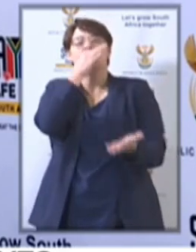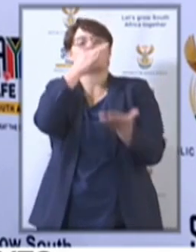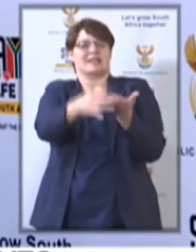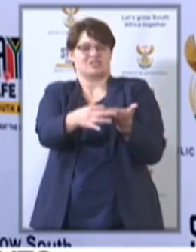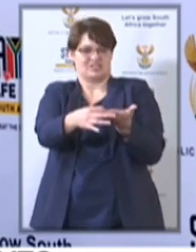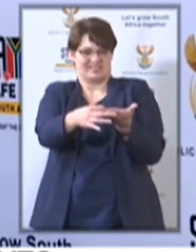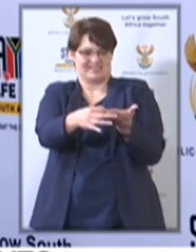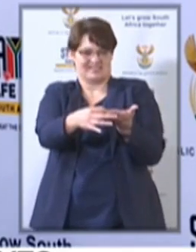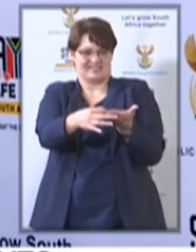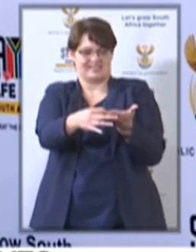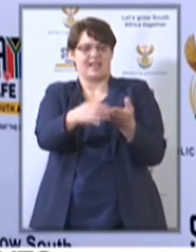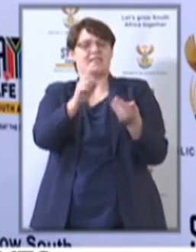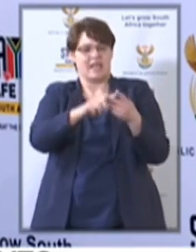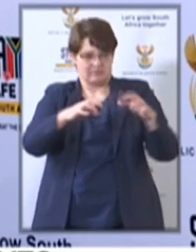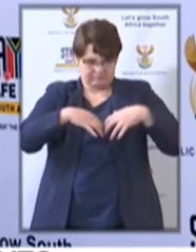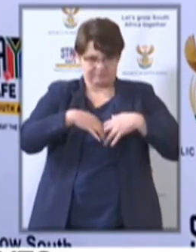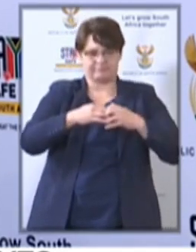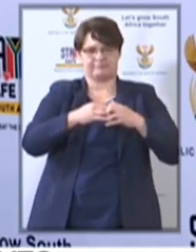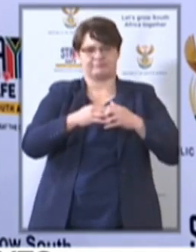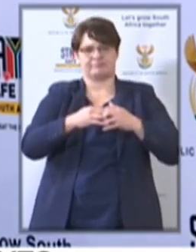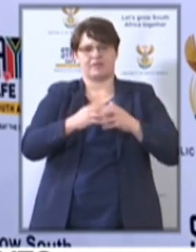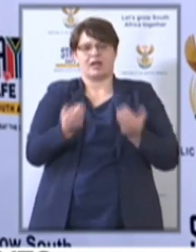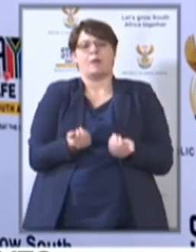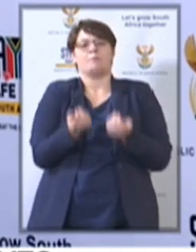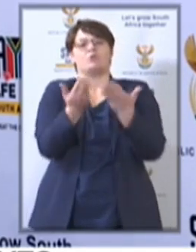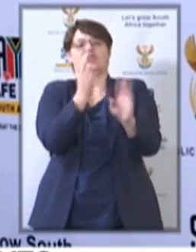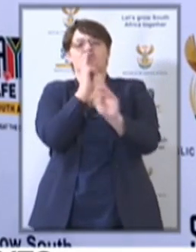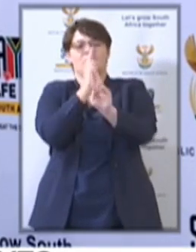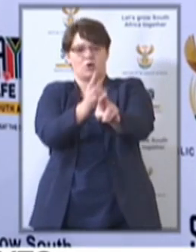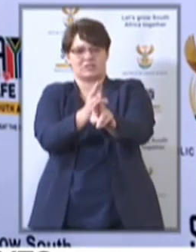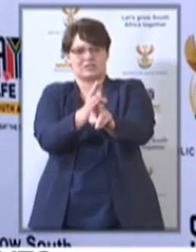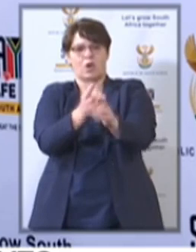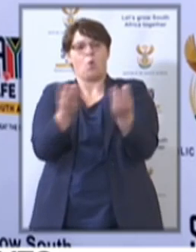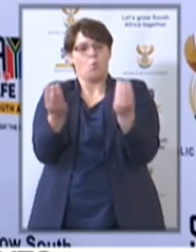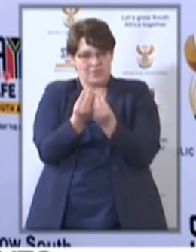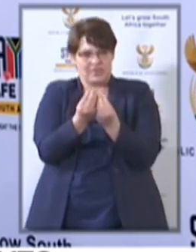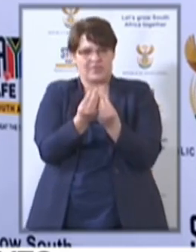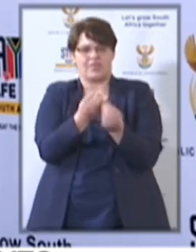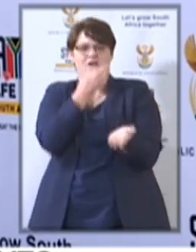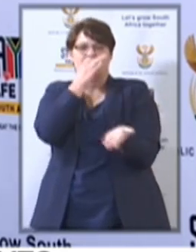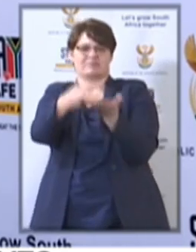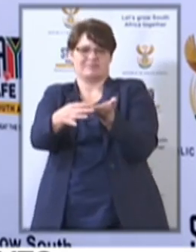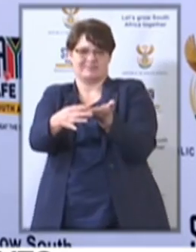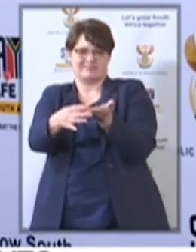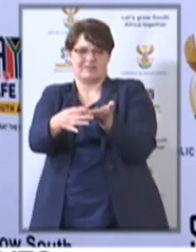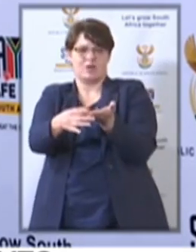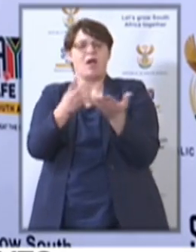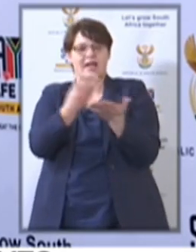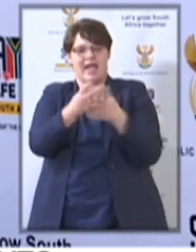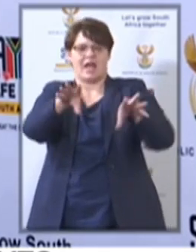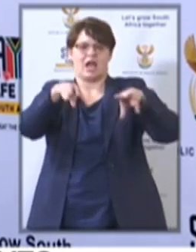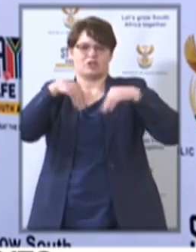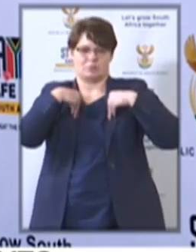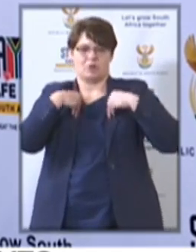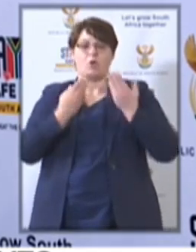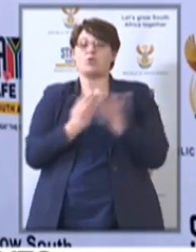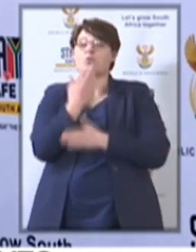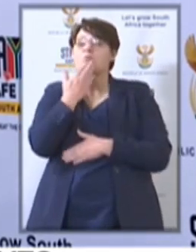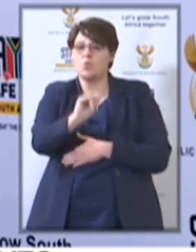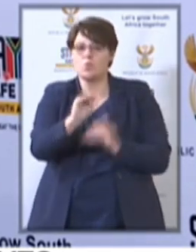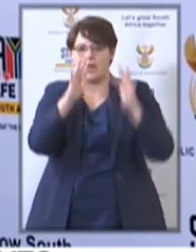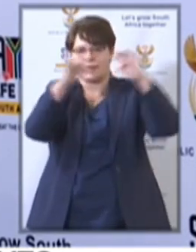recommendations and then compile them and present a report with recommendations for adoption by